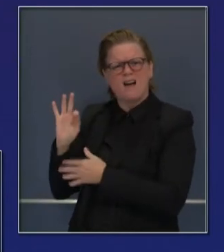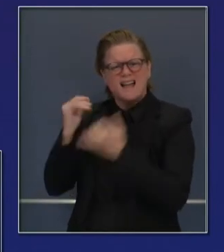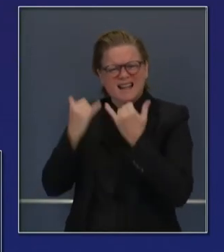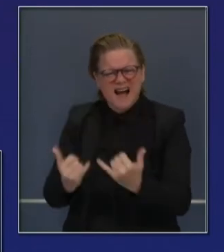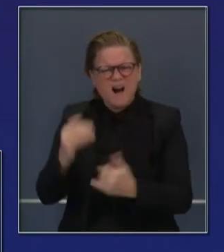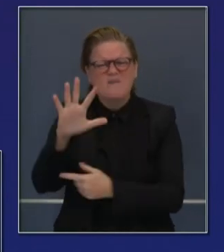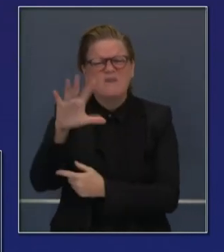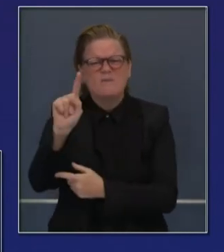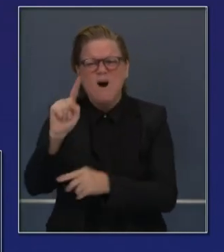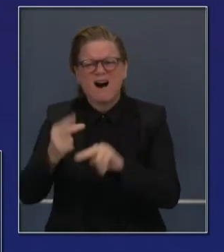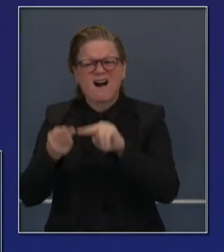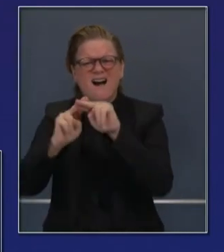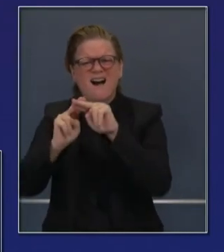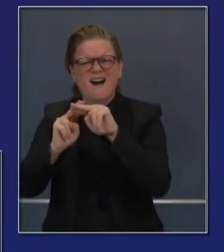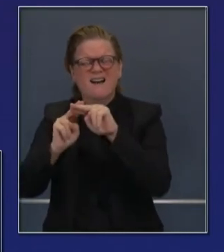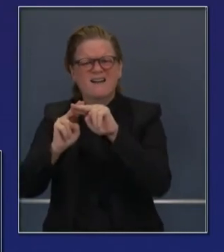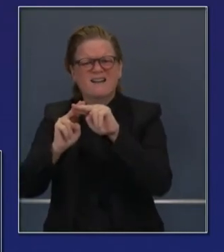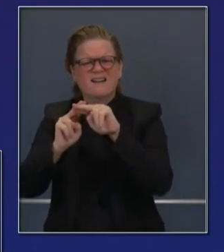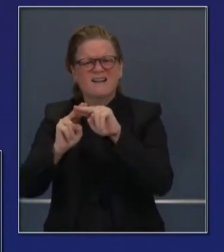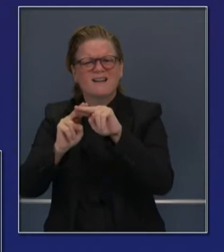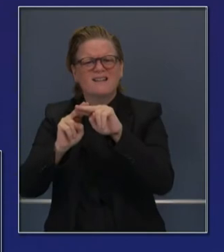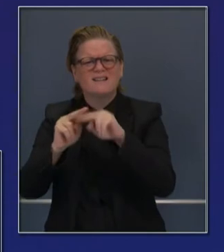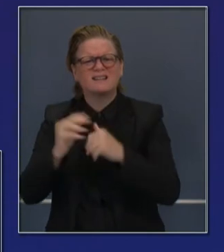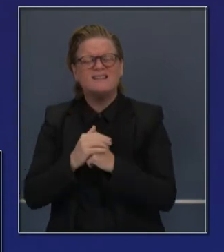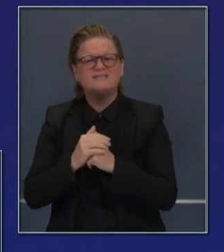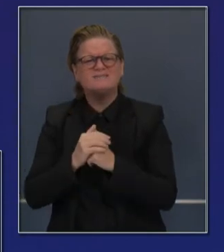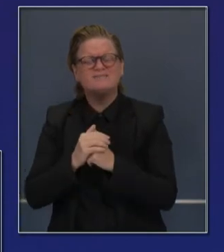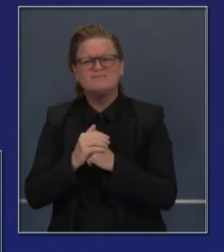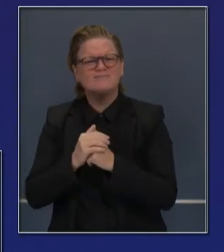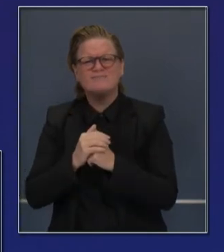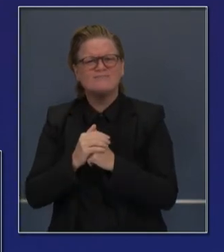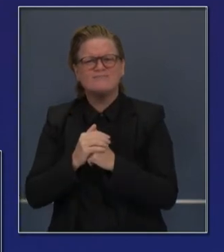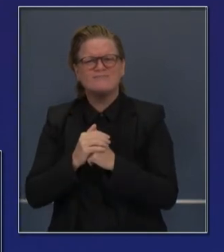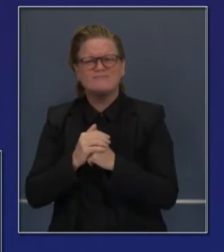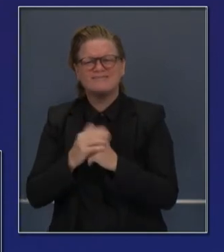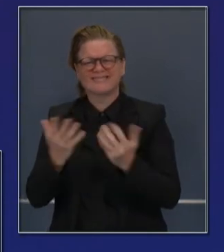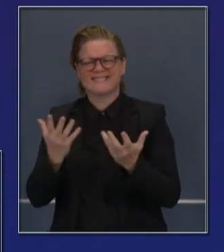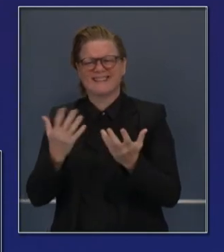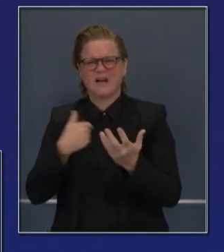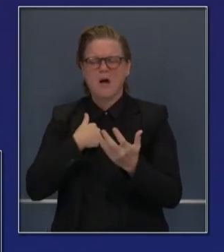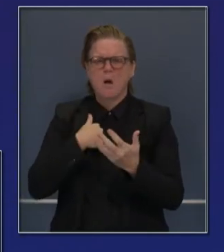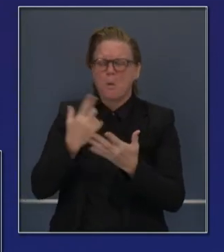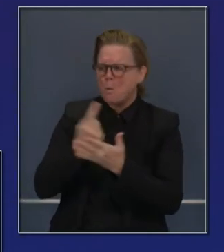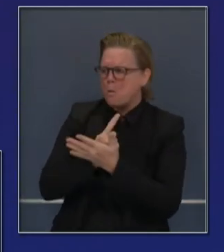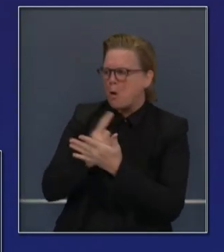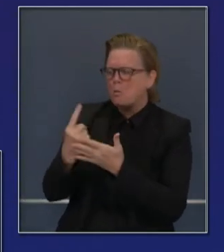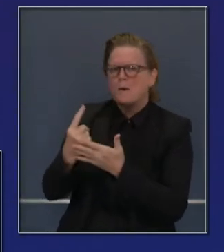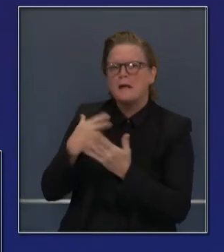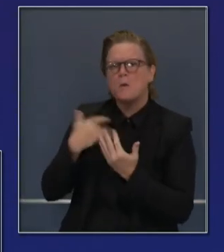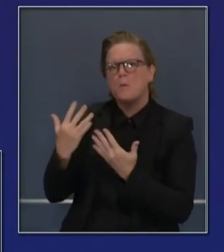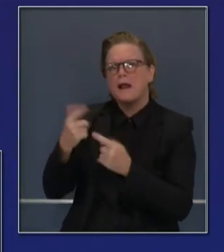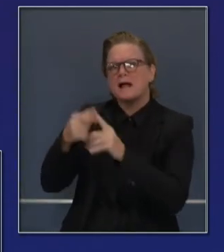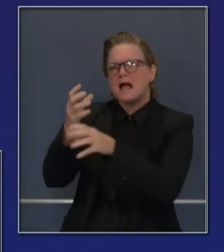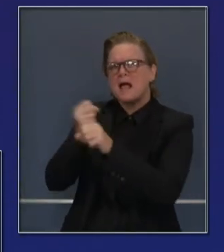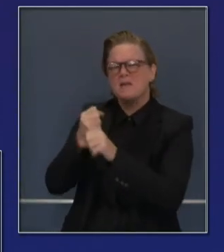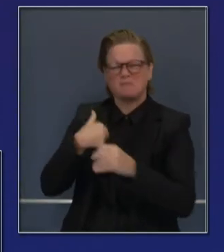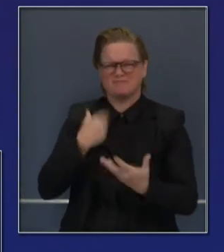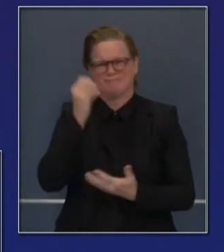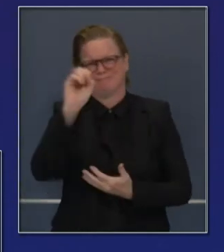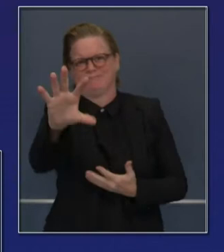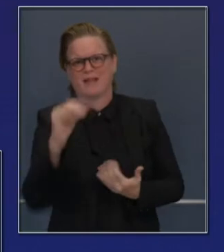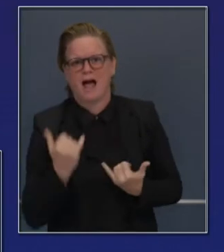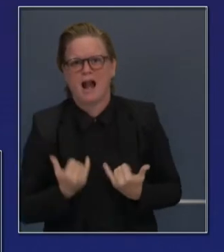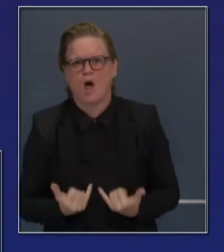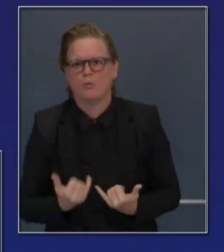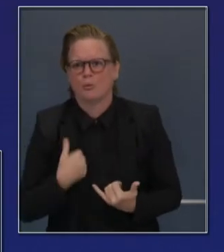weekend move backwards. Remember, we're not waiting on our weekly cadence to make moves. We're doing it